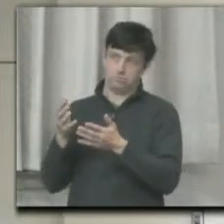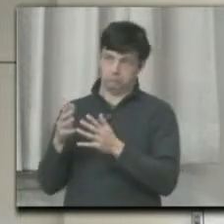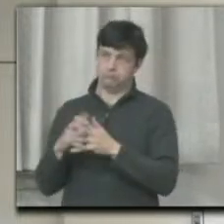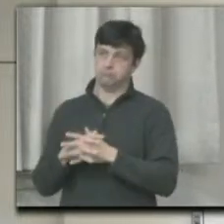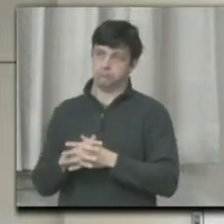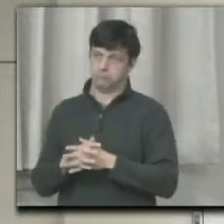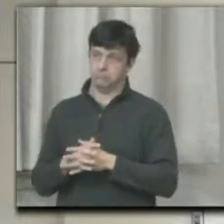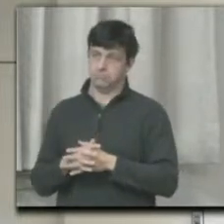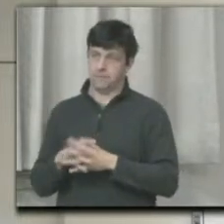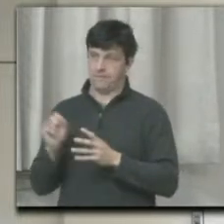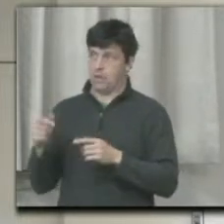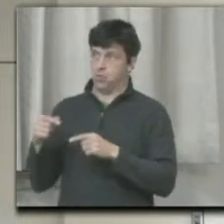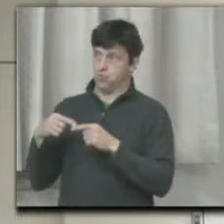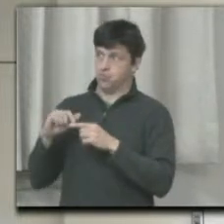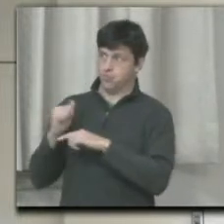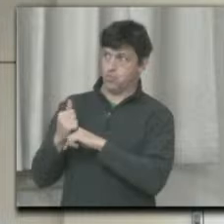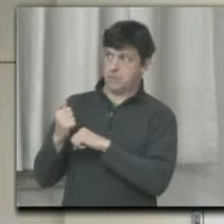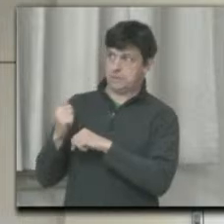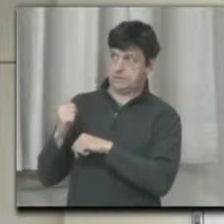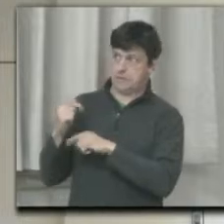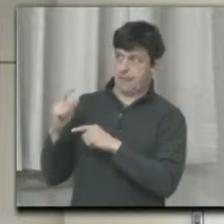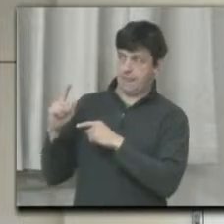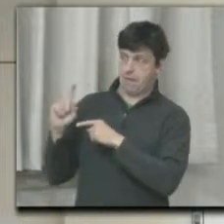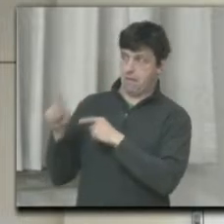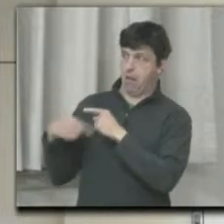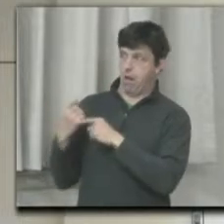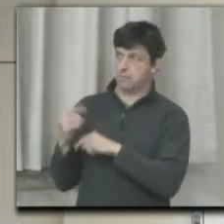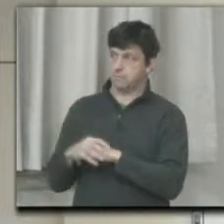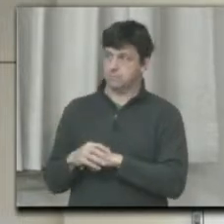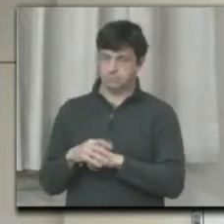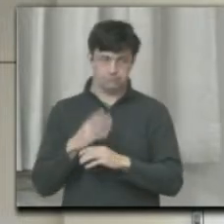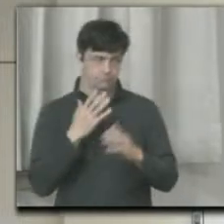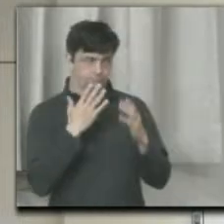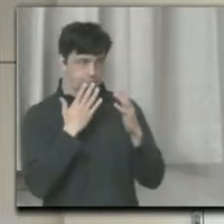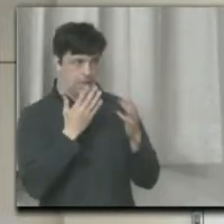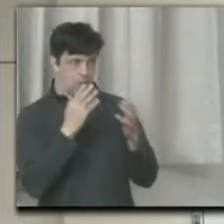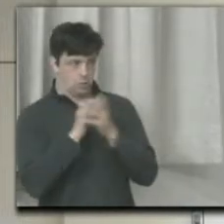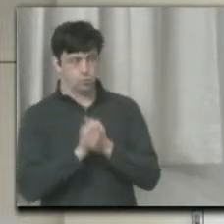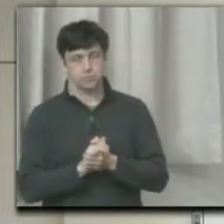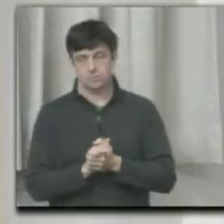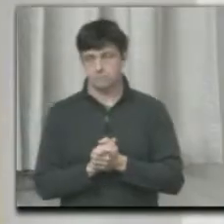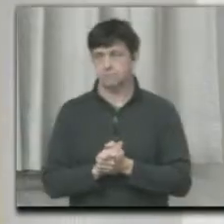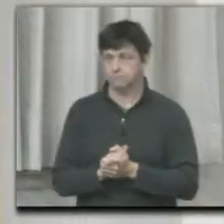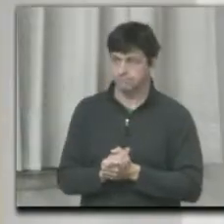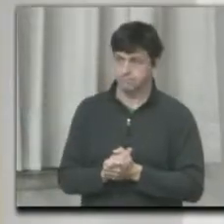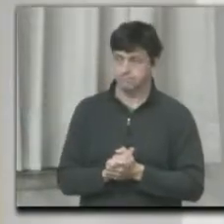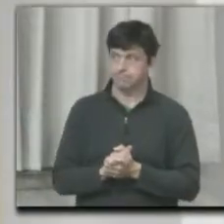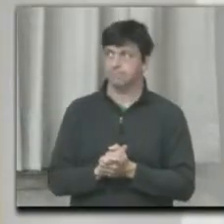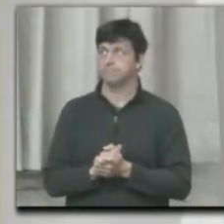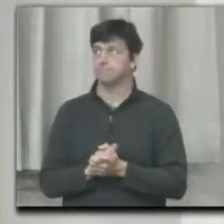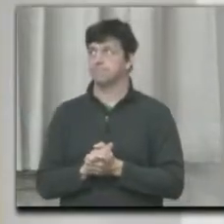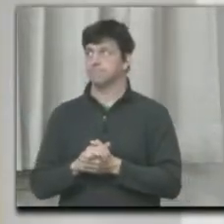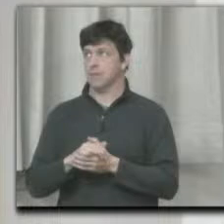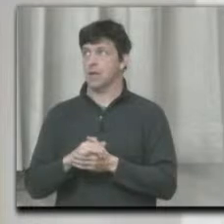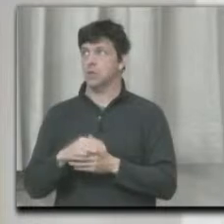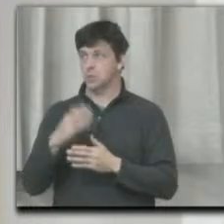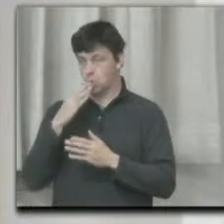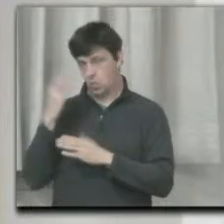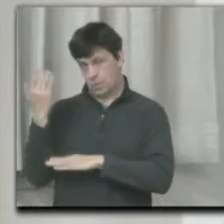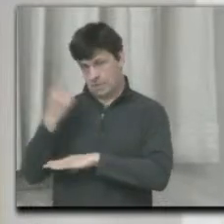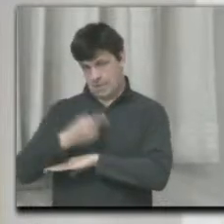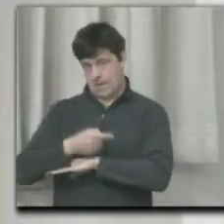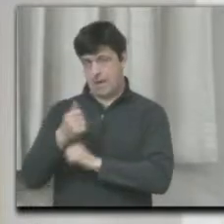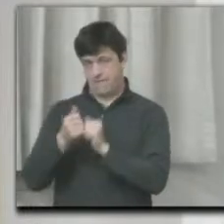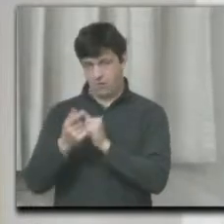well. If you can reset. Oh, thank you. Thank you. All right. So good day,